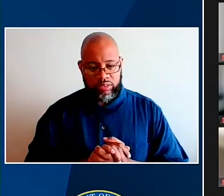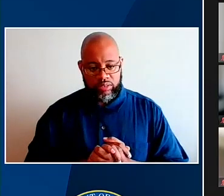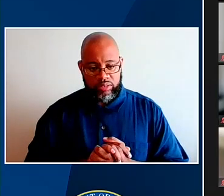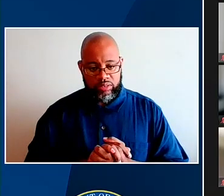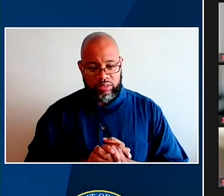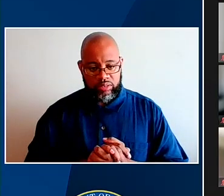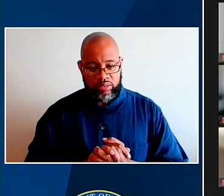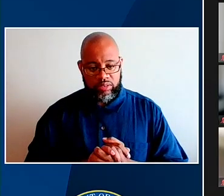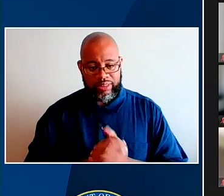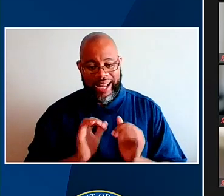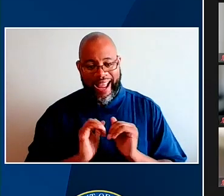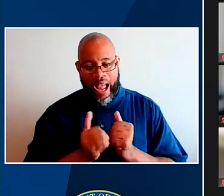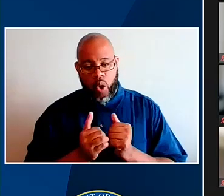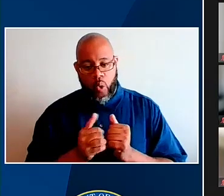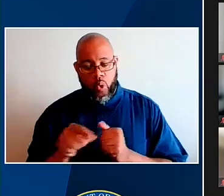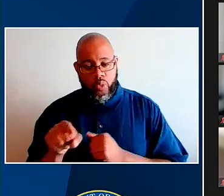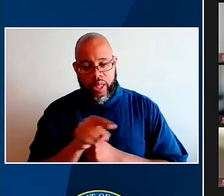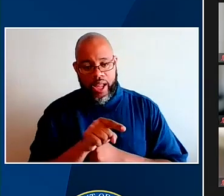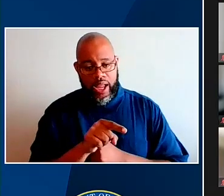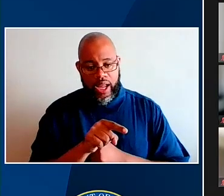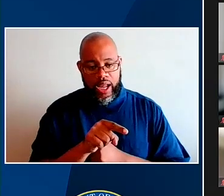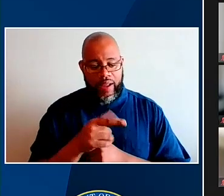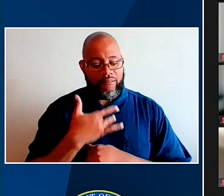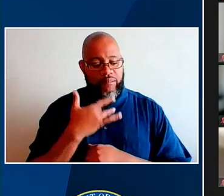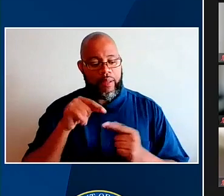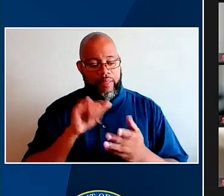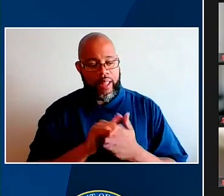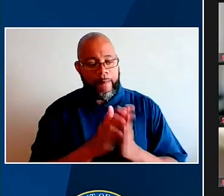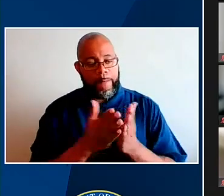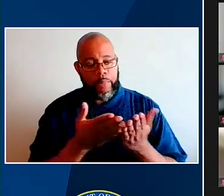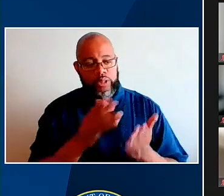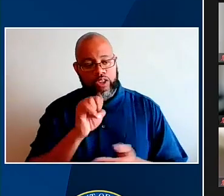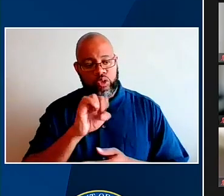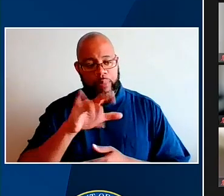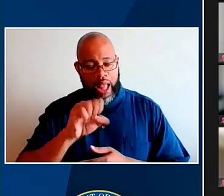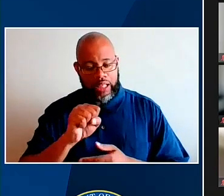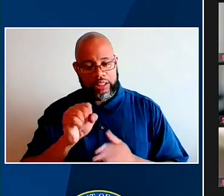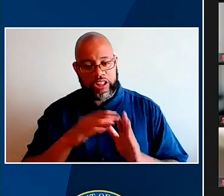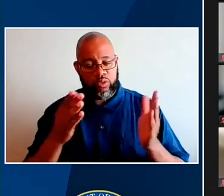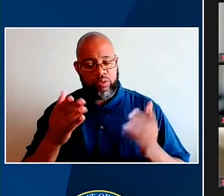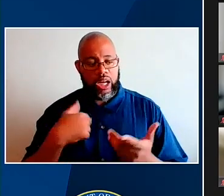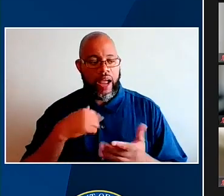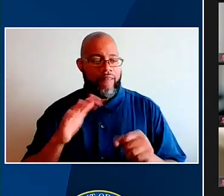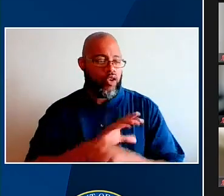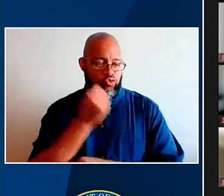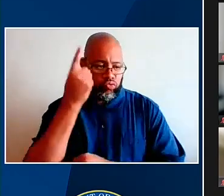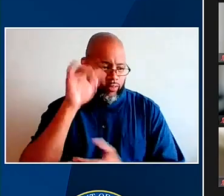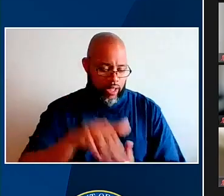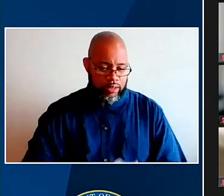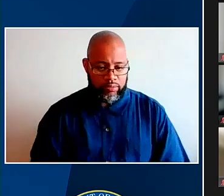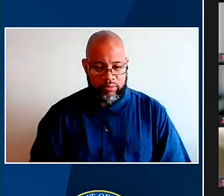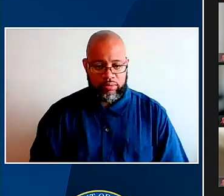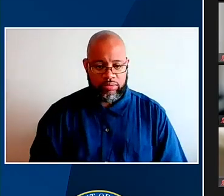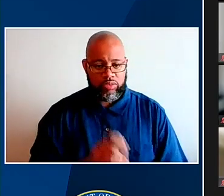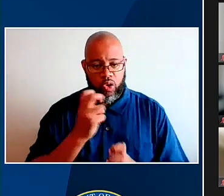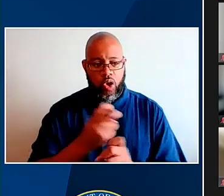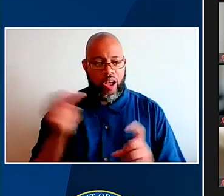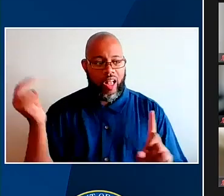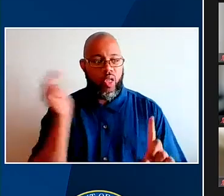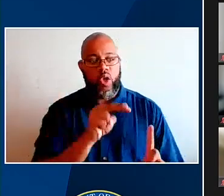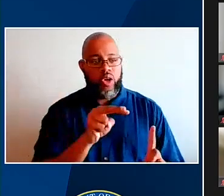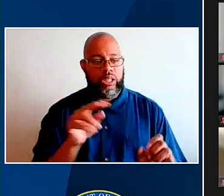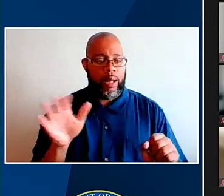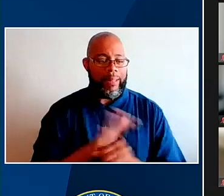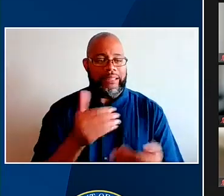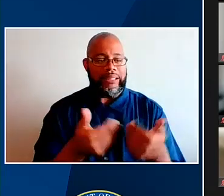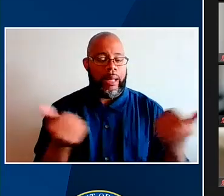of how they felt about books and supplies generally, I fully understand that. So I mean, it's hard to look at this completely